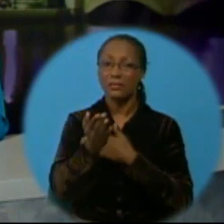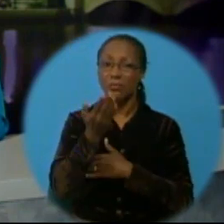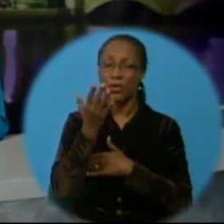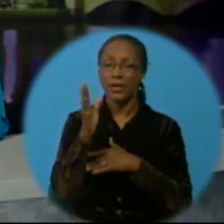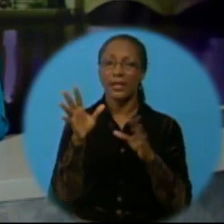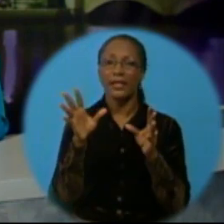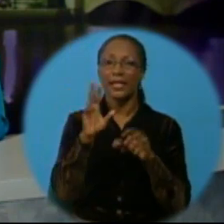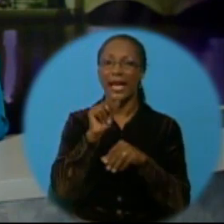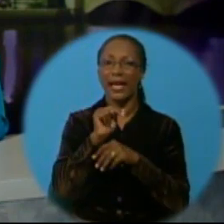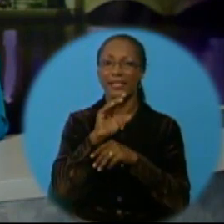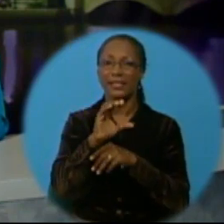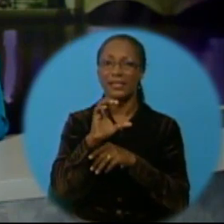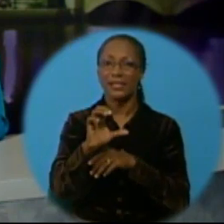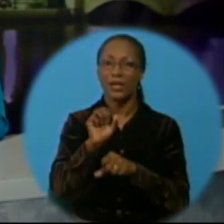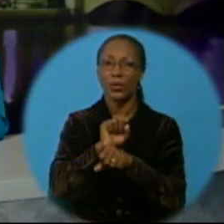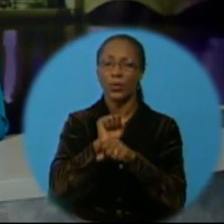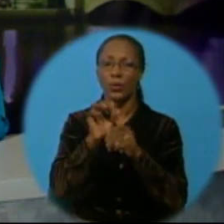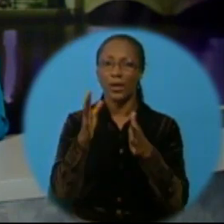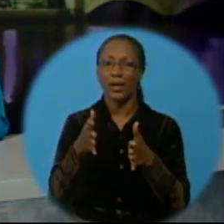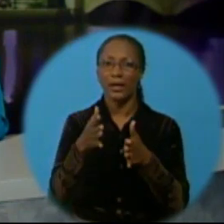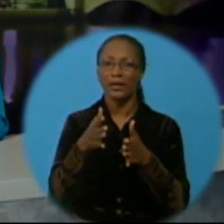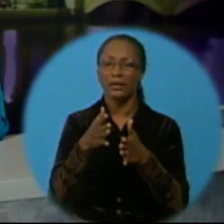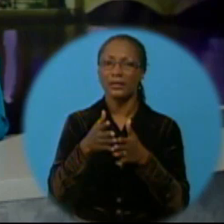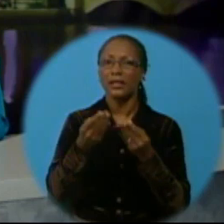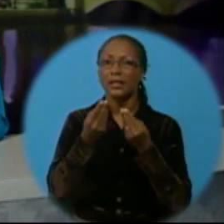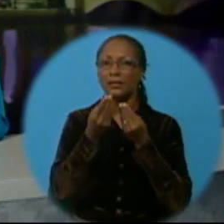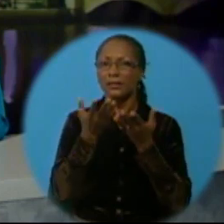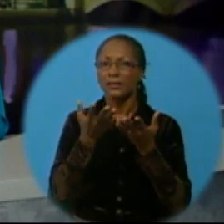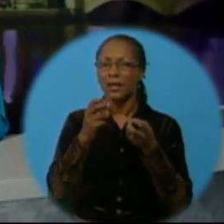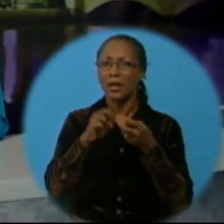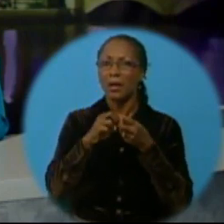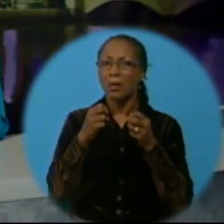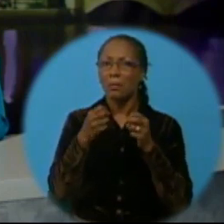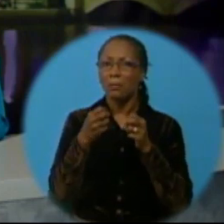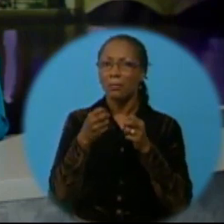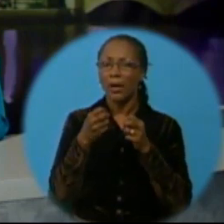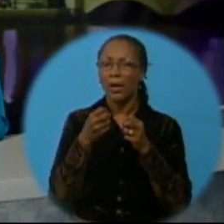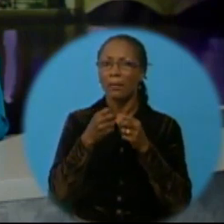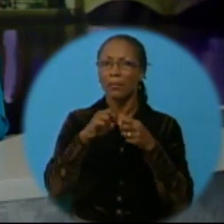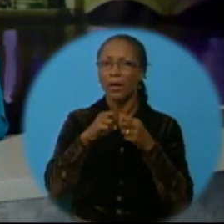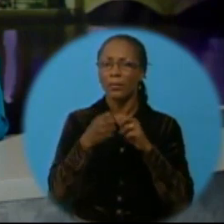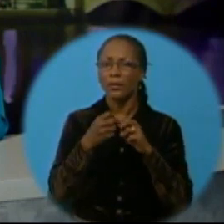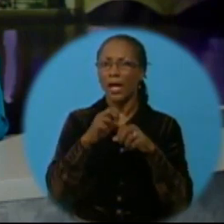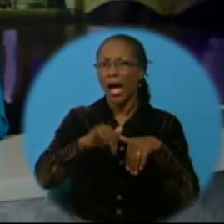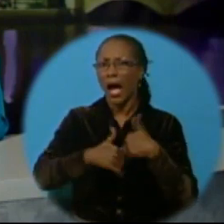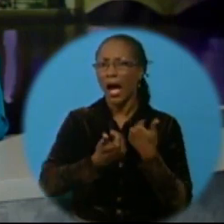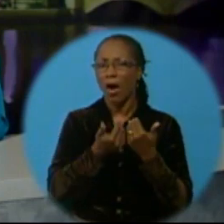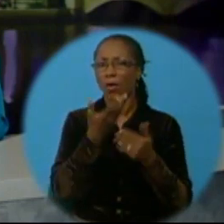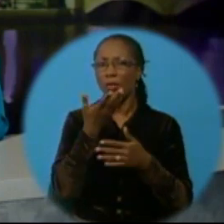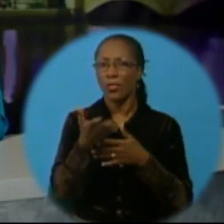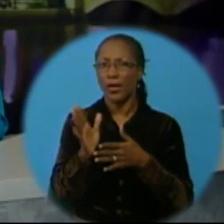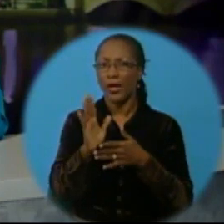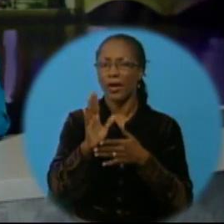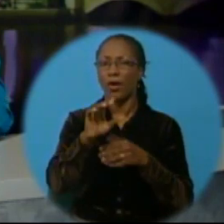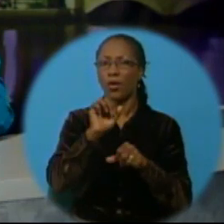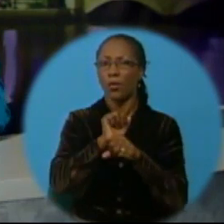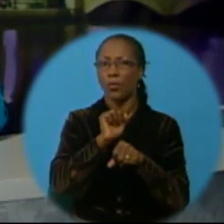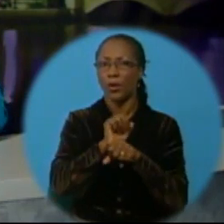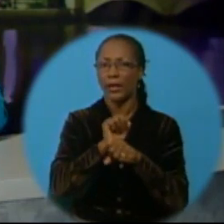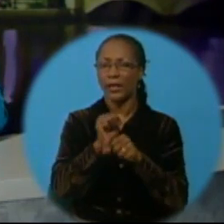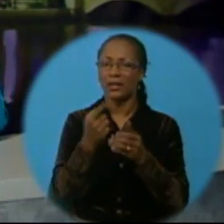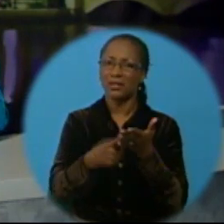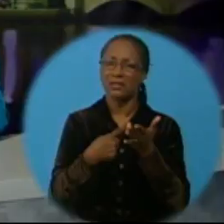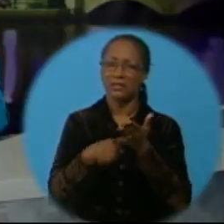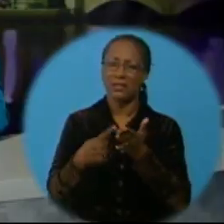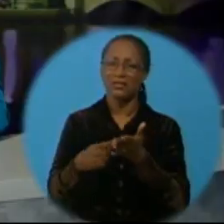the NCC workers raised several issues about the terms and conditions of their service, which the union will be discussing with the NCC's management.